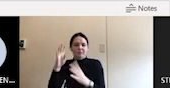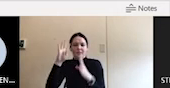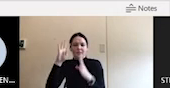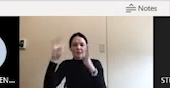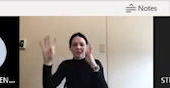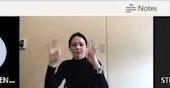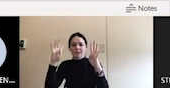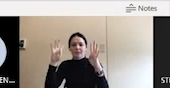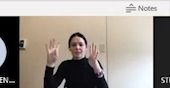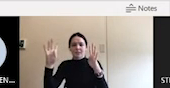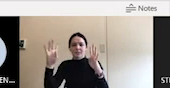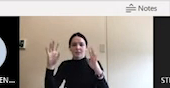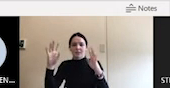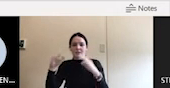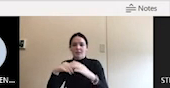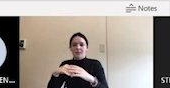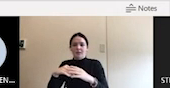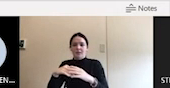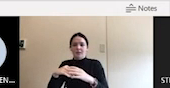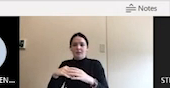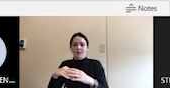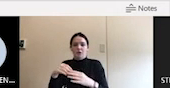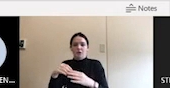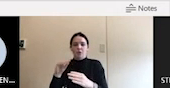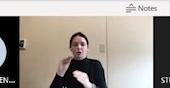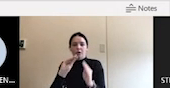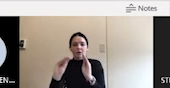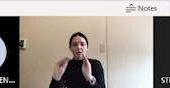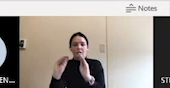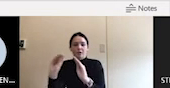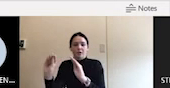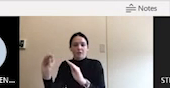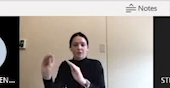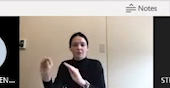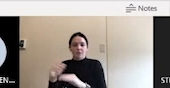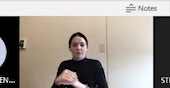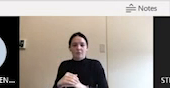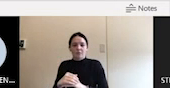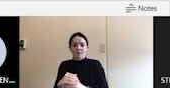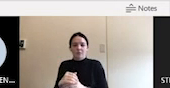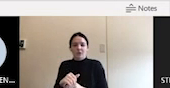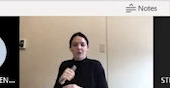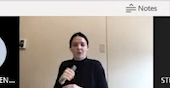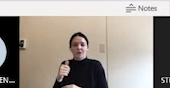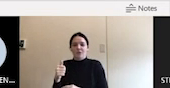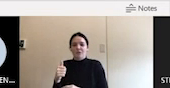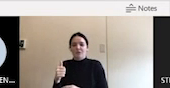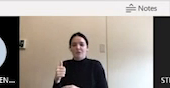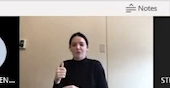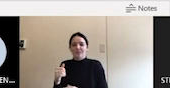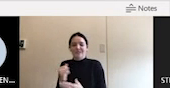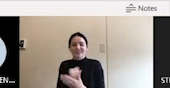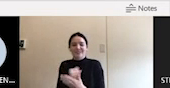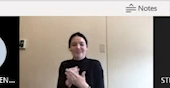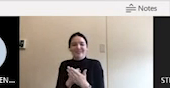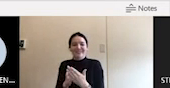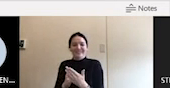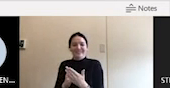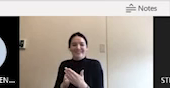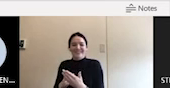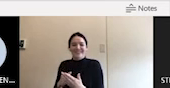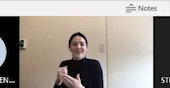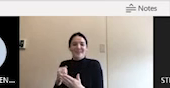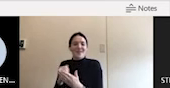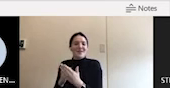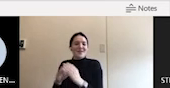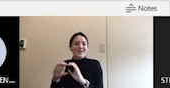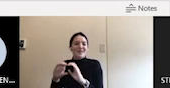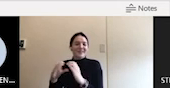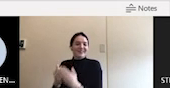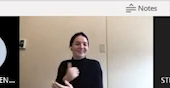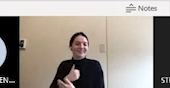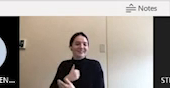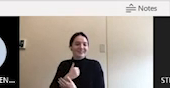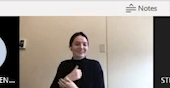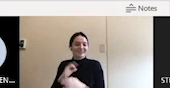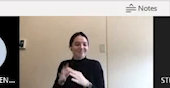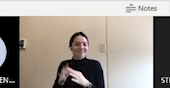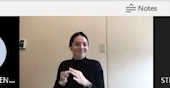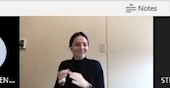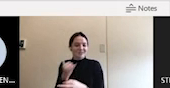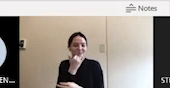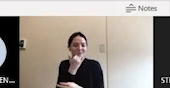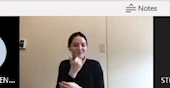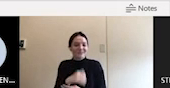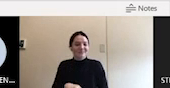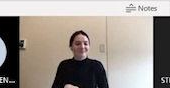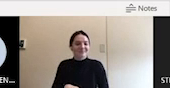look like something else? What other classes can y'all think of that would be a nice pairing with this particular experiment? Go ahead and open your